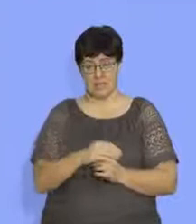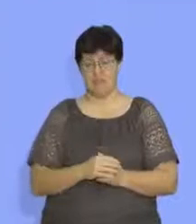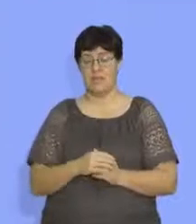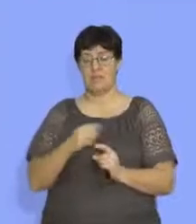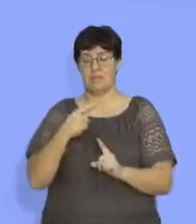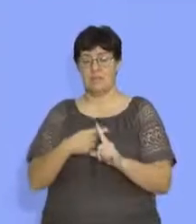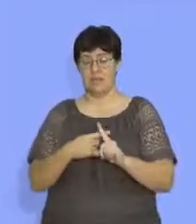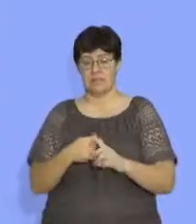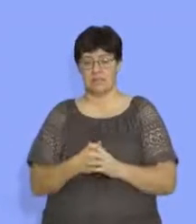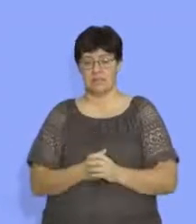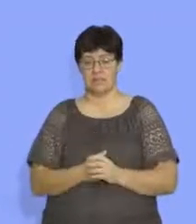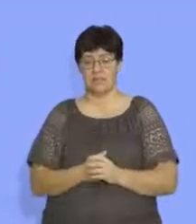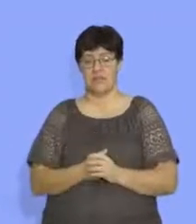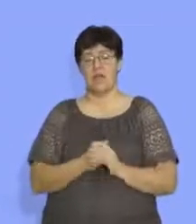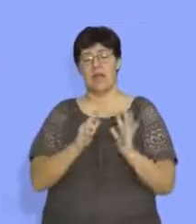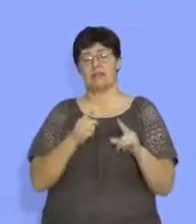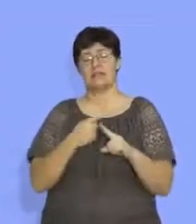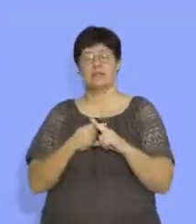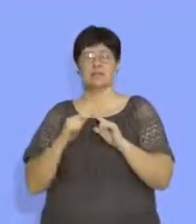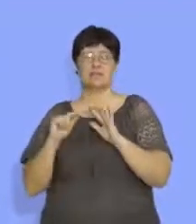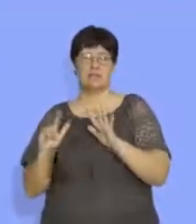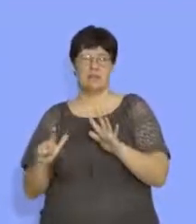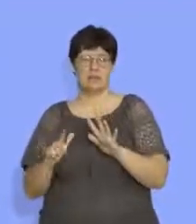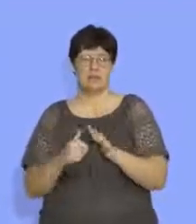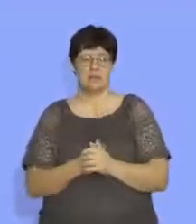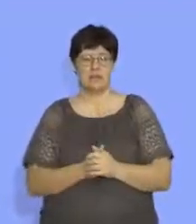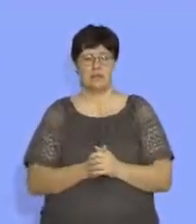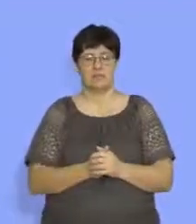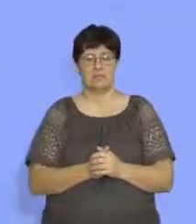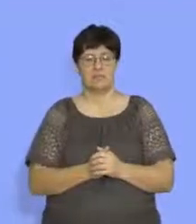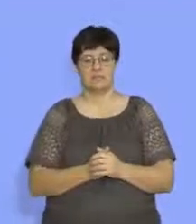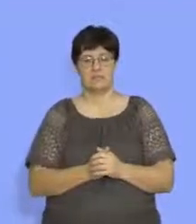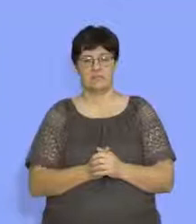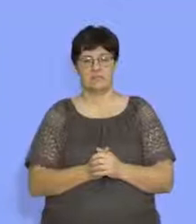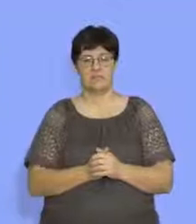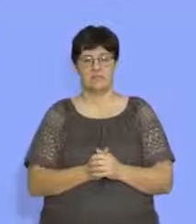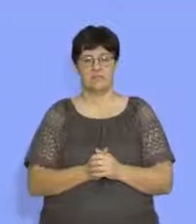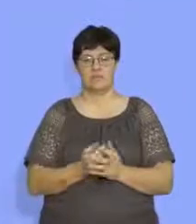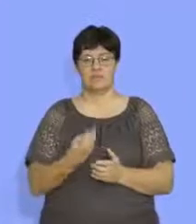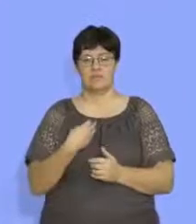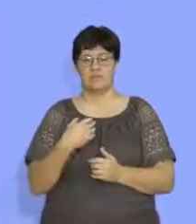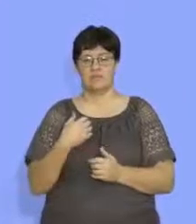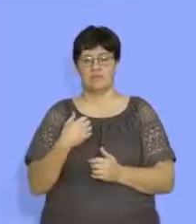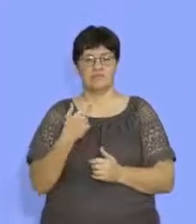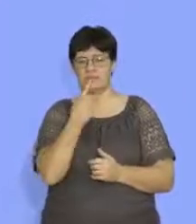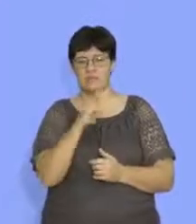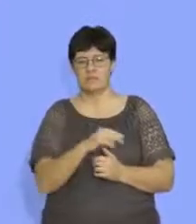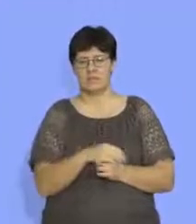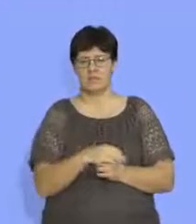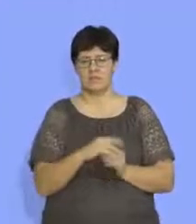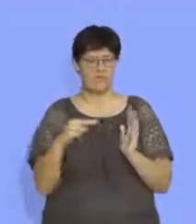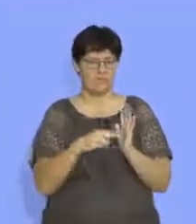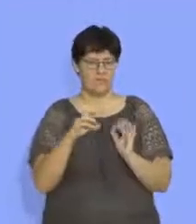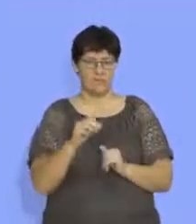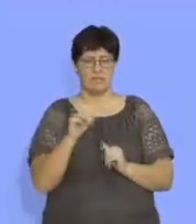8B plus the 8 multiplied by the 7 there, which will then give me, let me